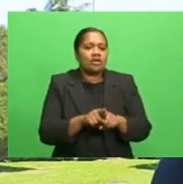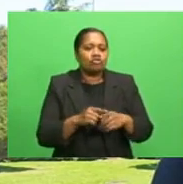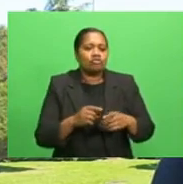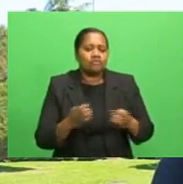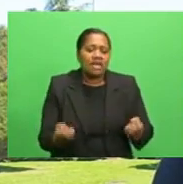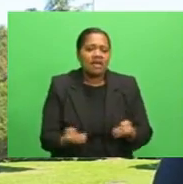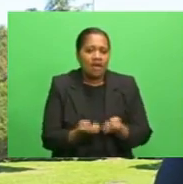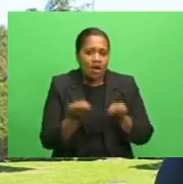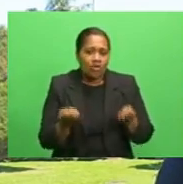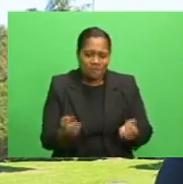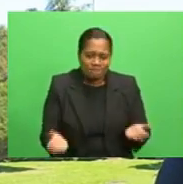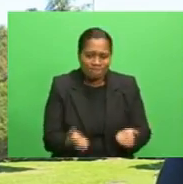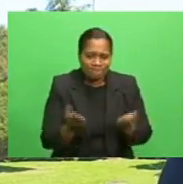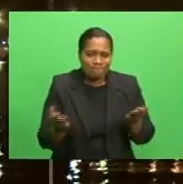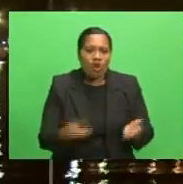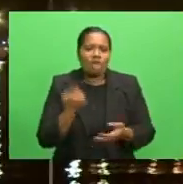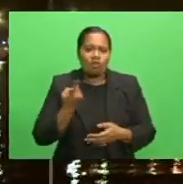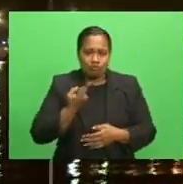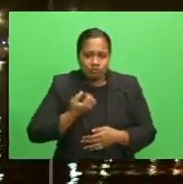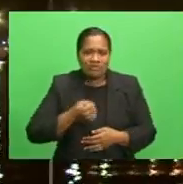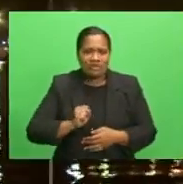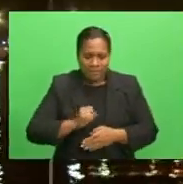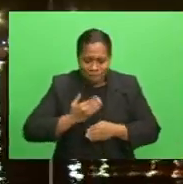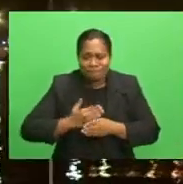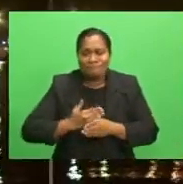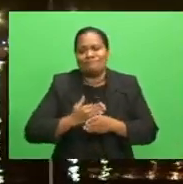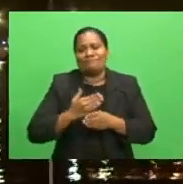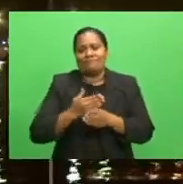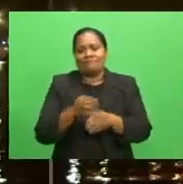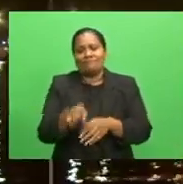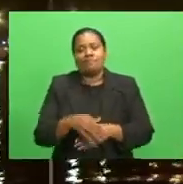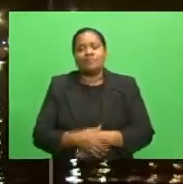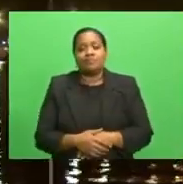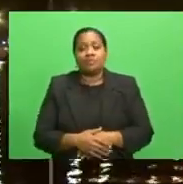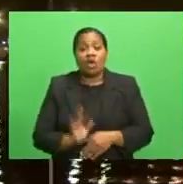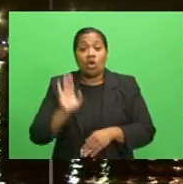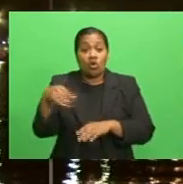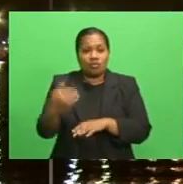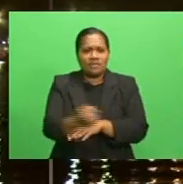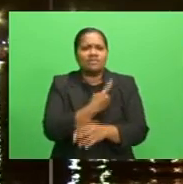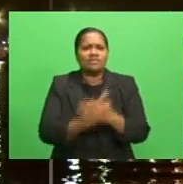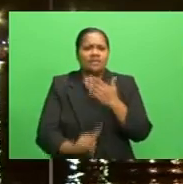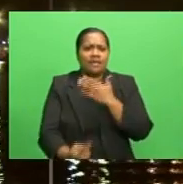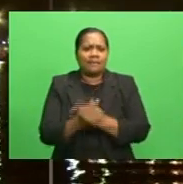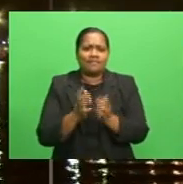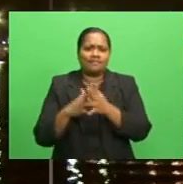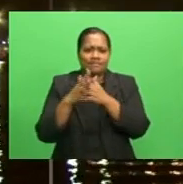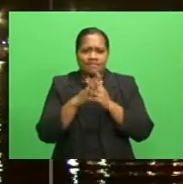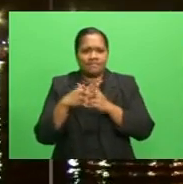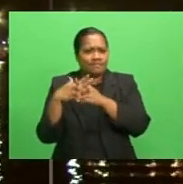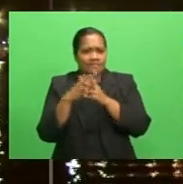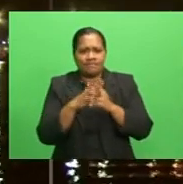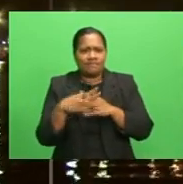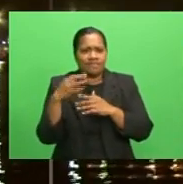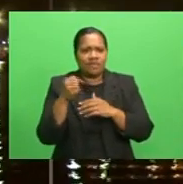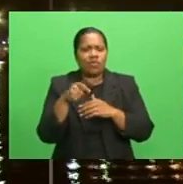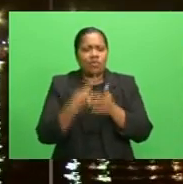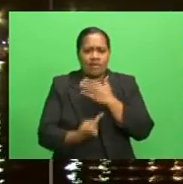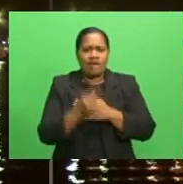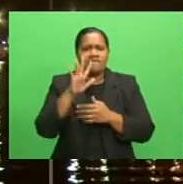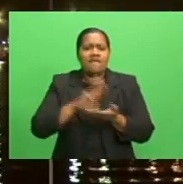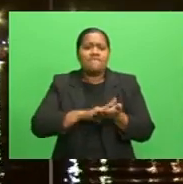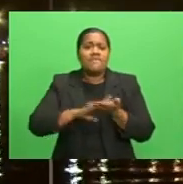for those who are still fighting. Turning overseas, the US has surpassed 5 million cases of